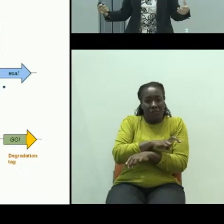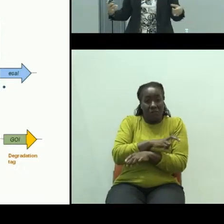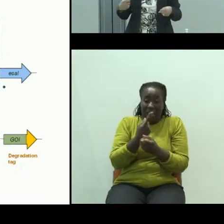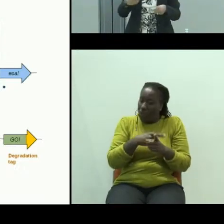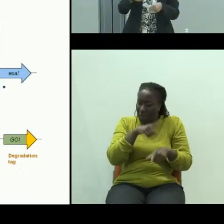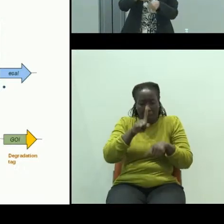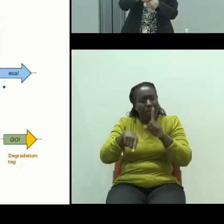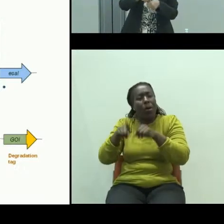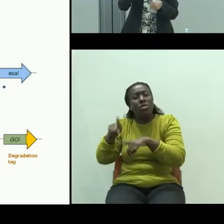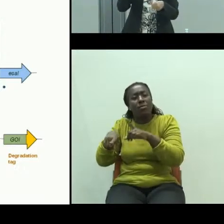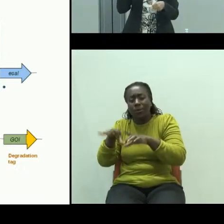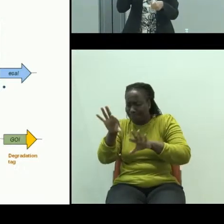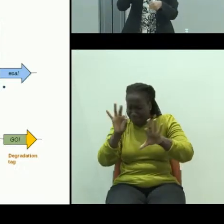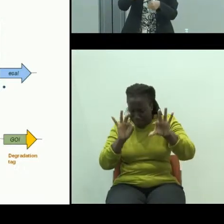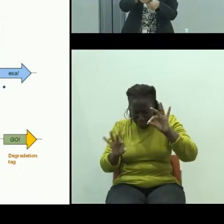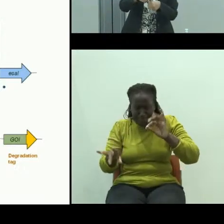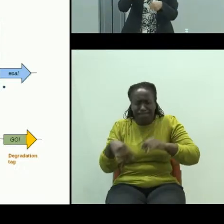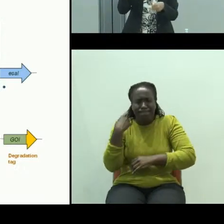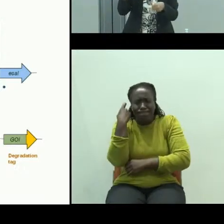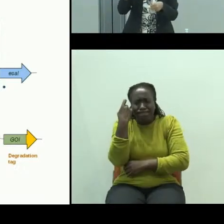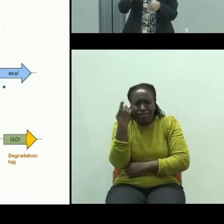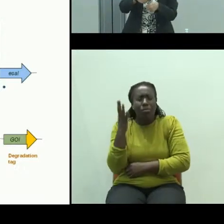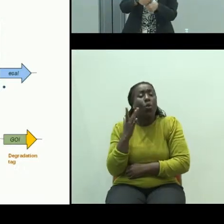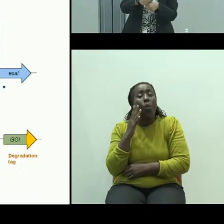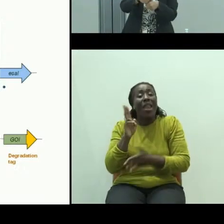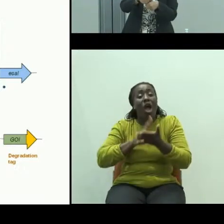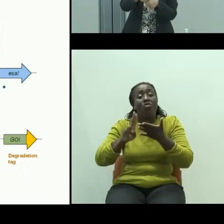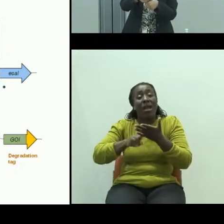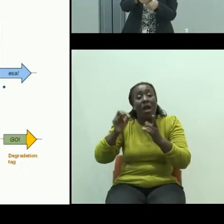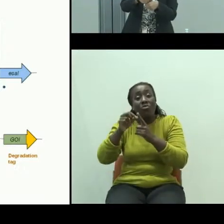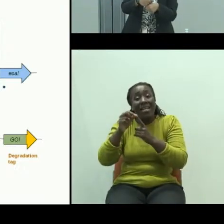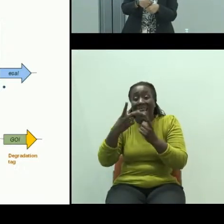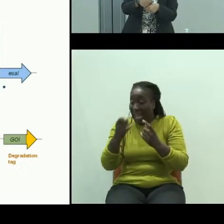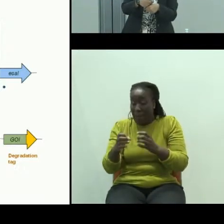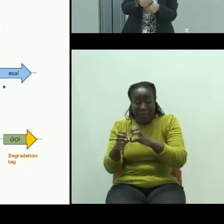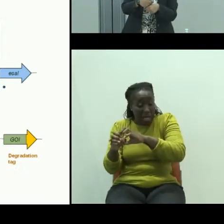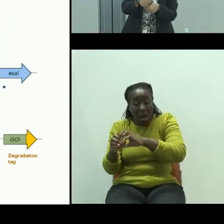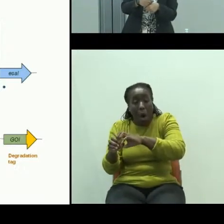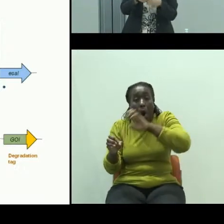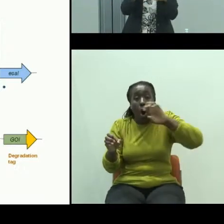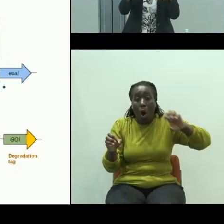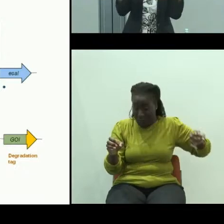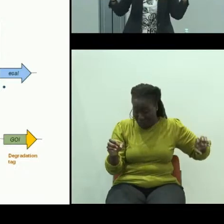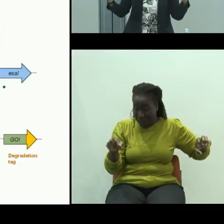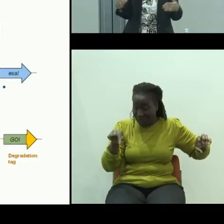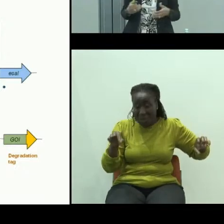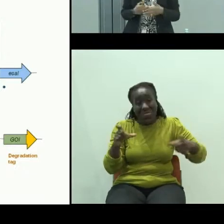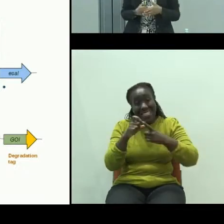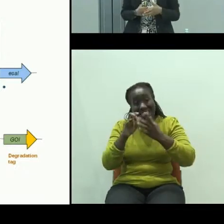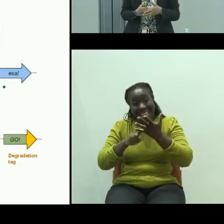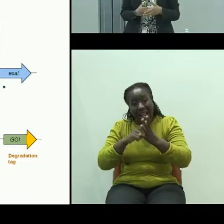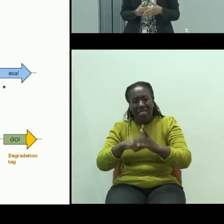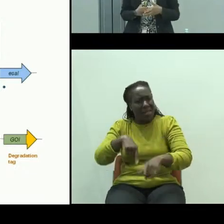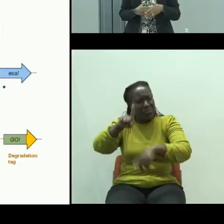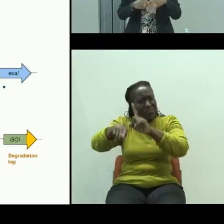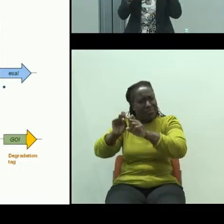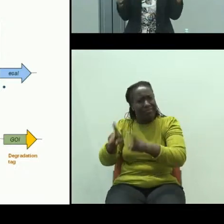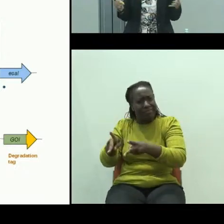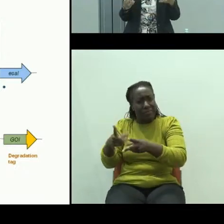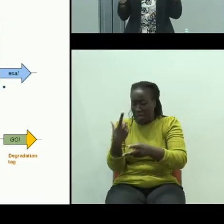multiple choices for how a regulatory protein can be displaced from the DNA, then we have multiple ways that we